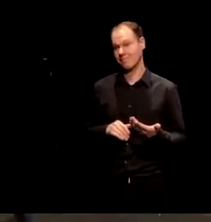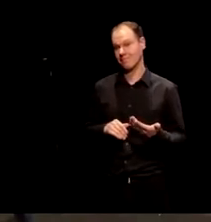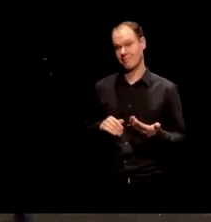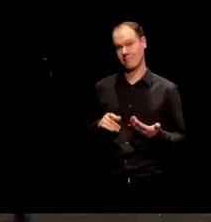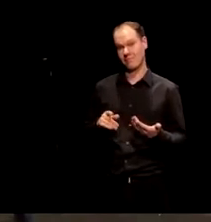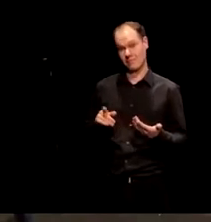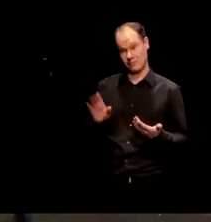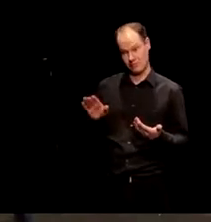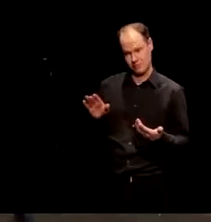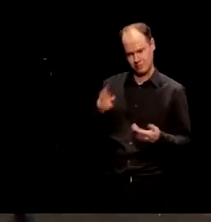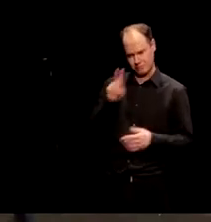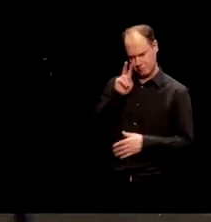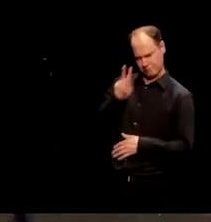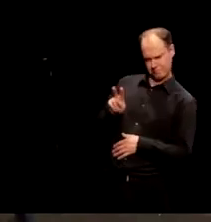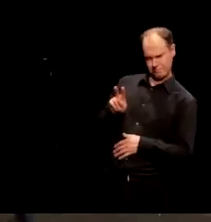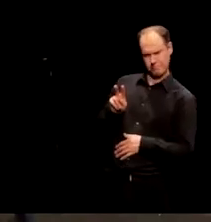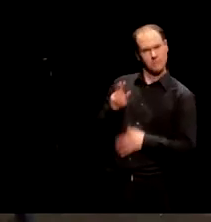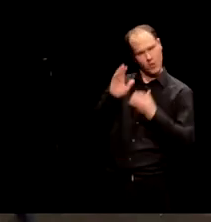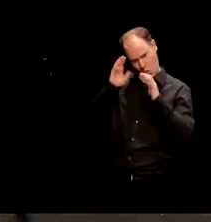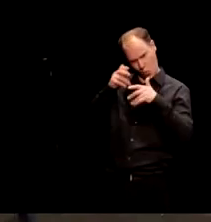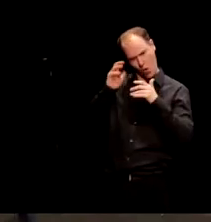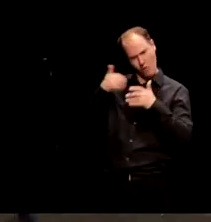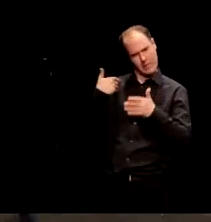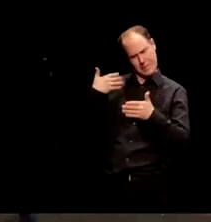I have noticed you seem to be a bit worried of